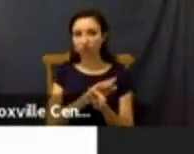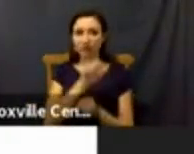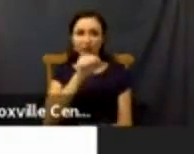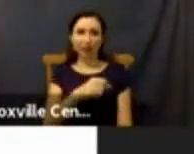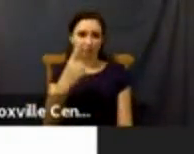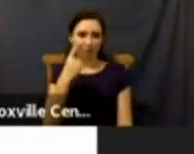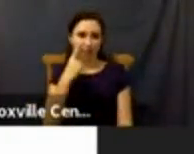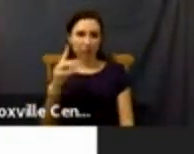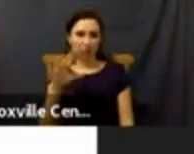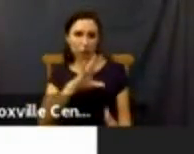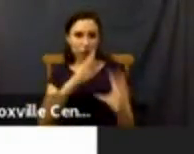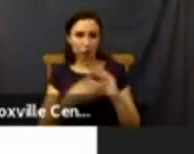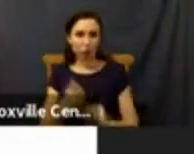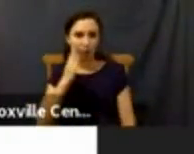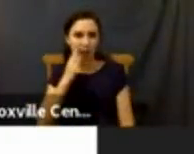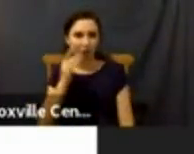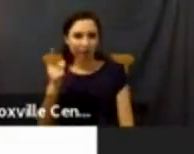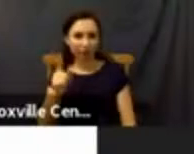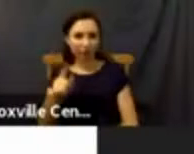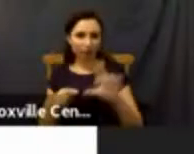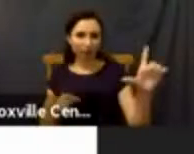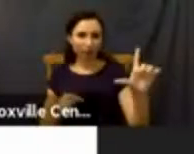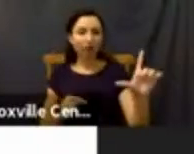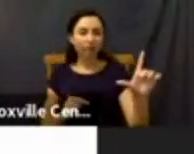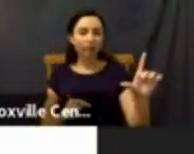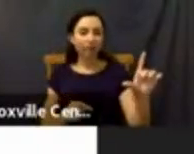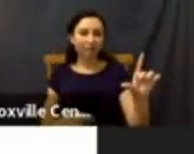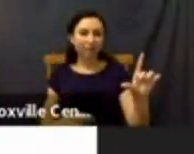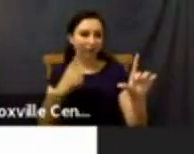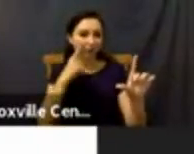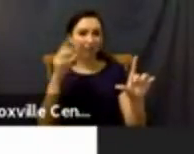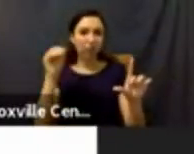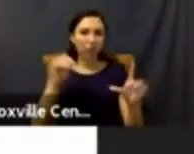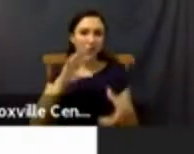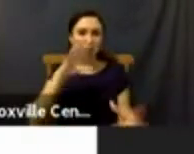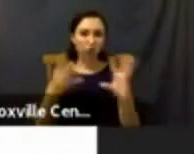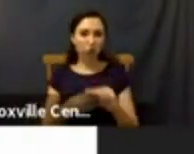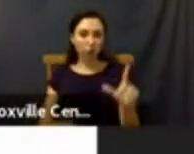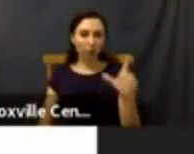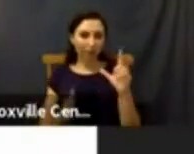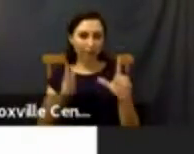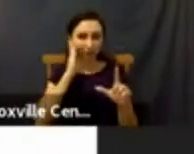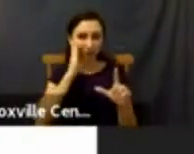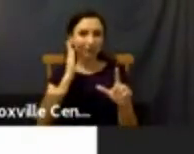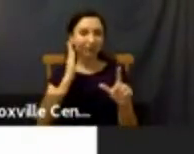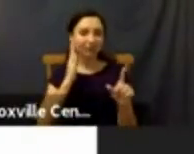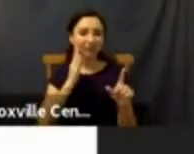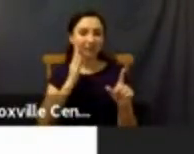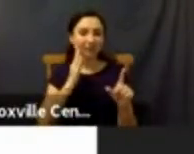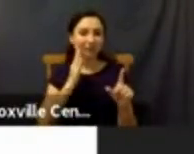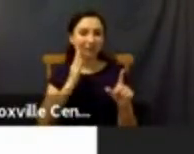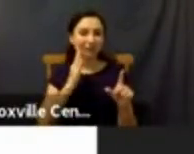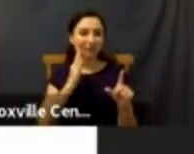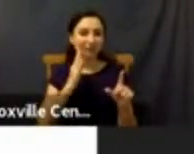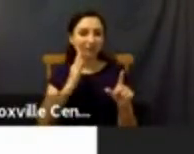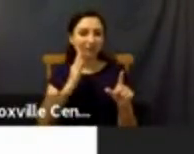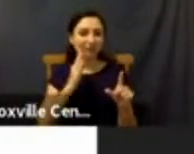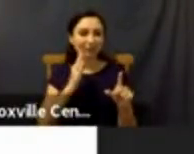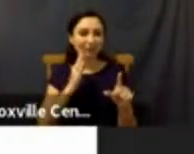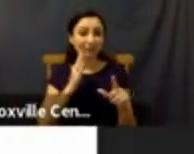beds. Yeah, I think it's actually % of total beds. Yeah. That's. Yeah. I know the slide, the title doesn't say that,